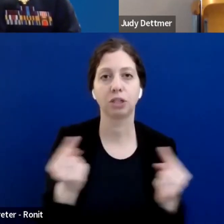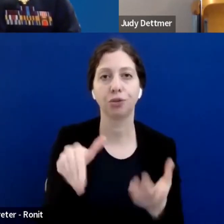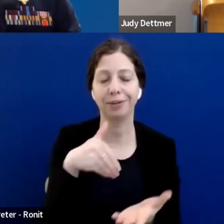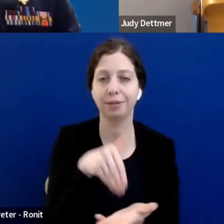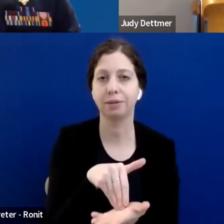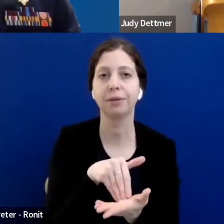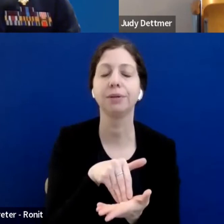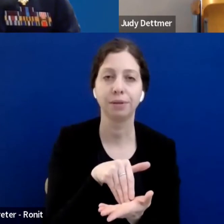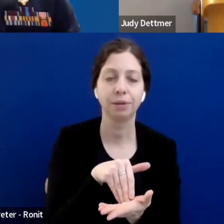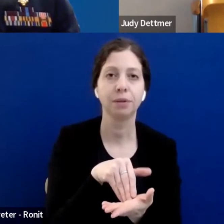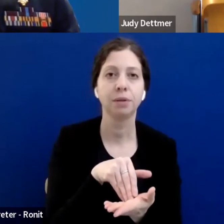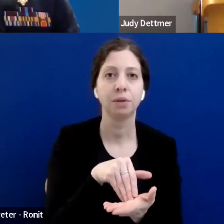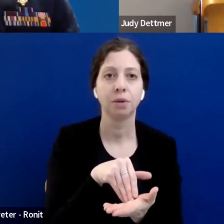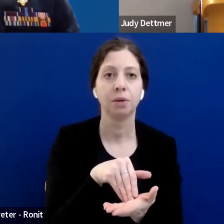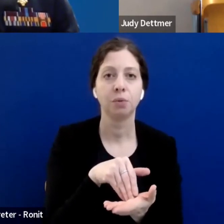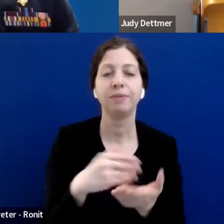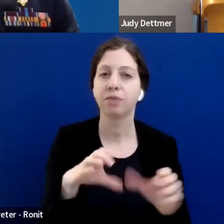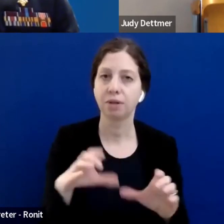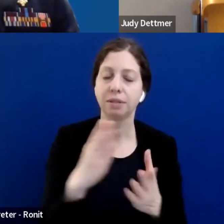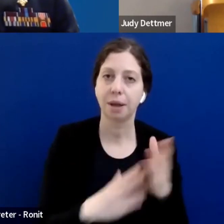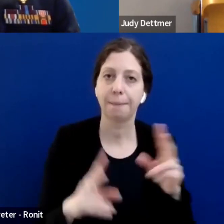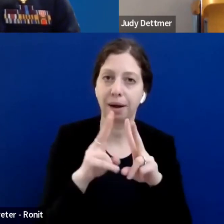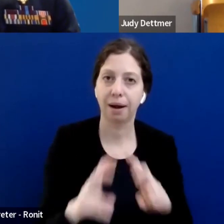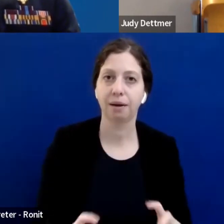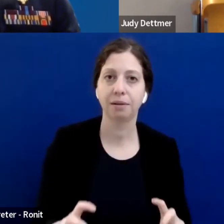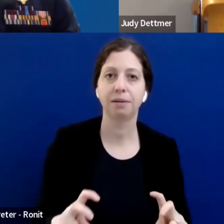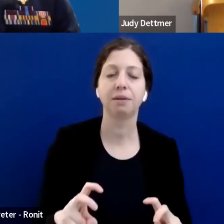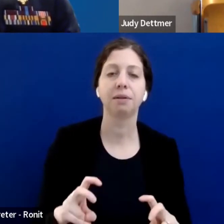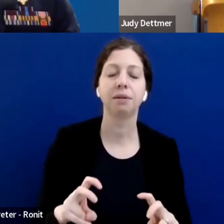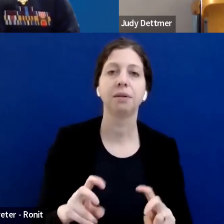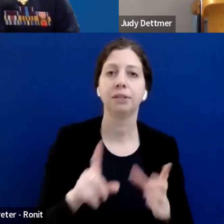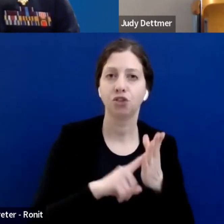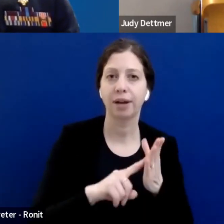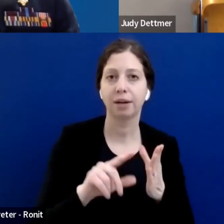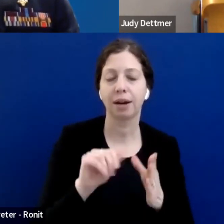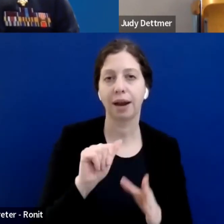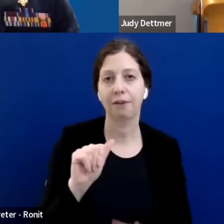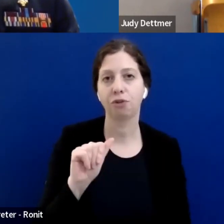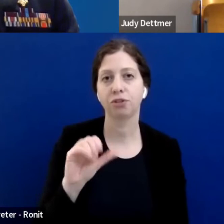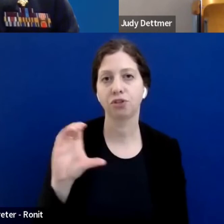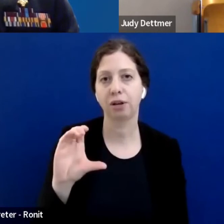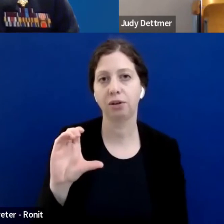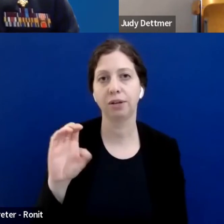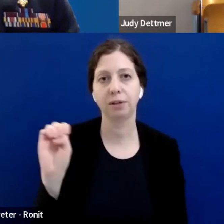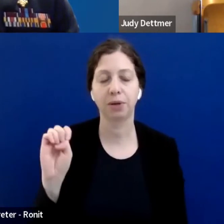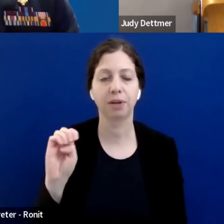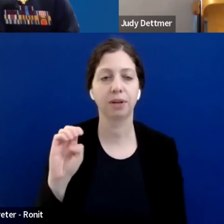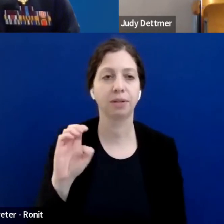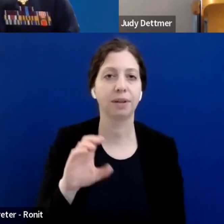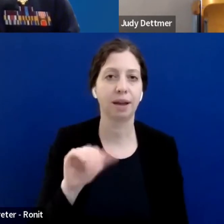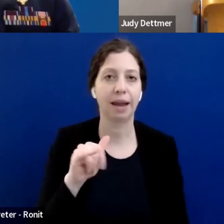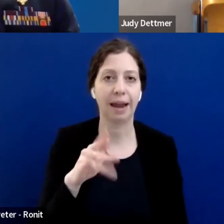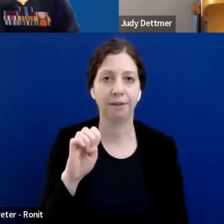And we have done some analyses that looked at these adverse childhood experiences. These are typically the experience